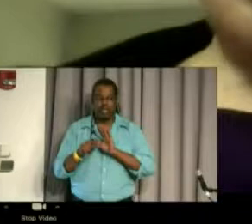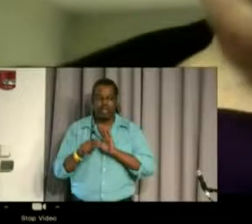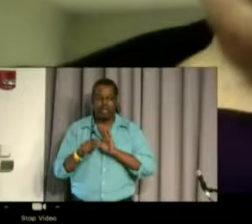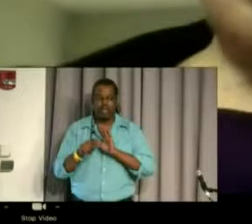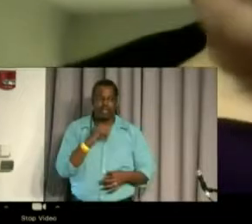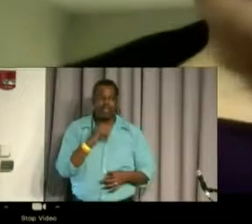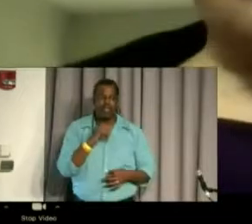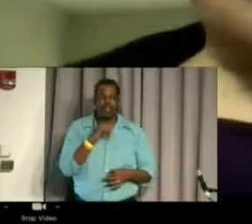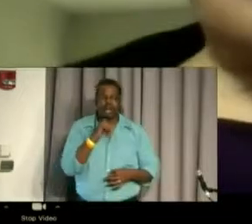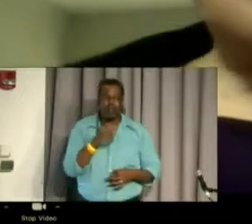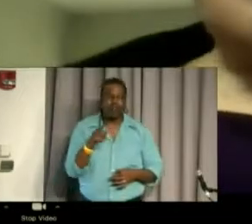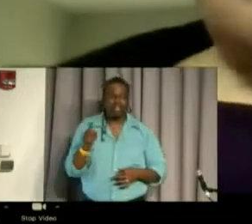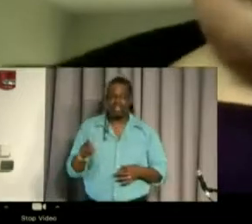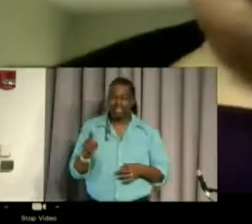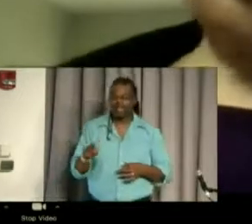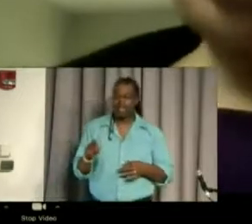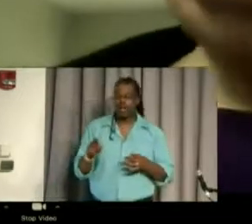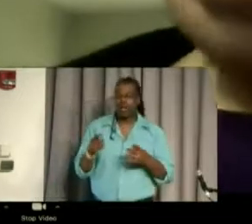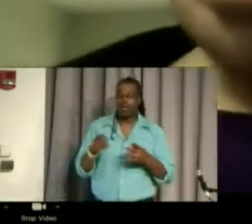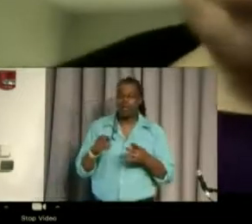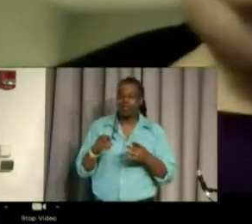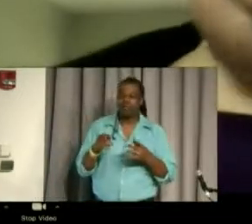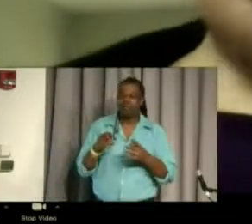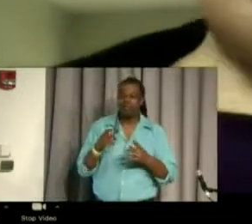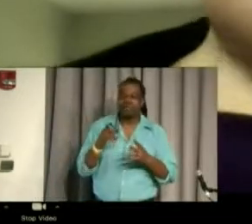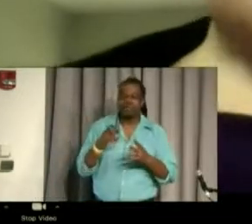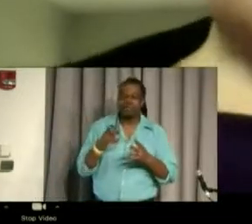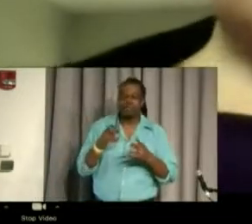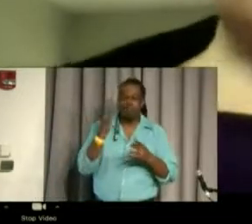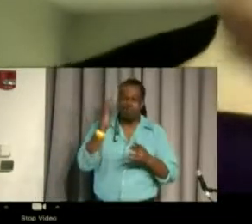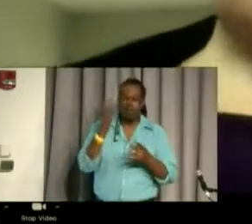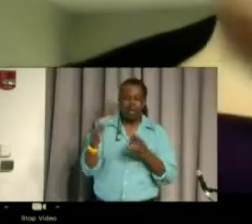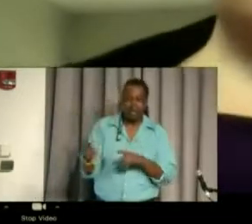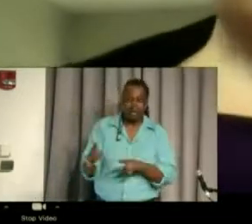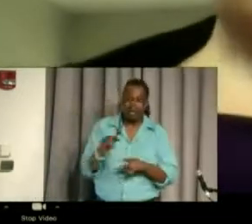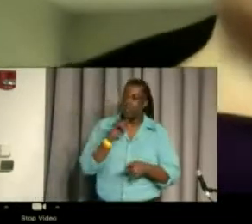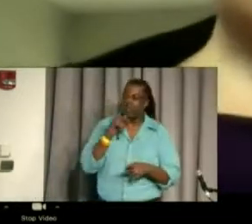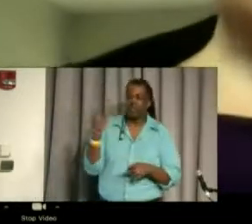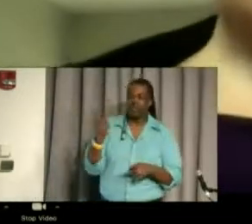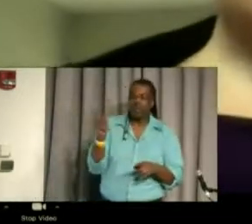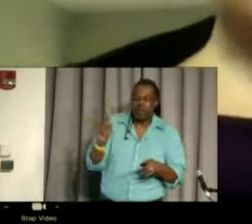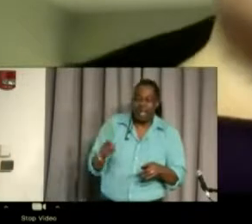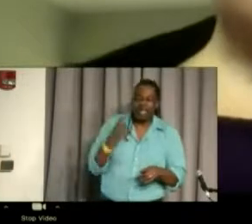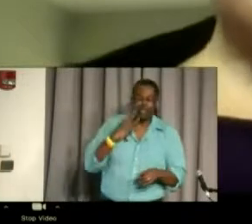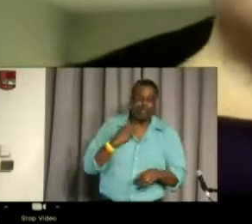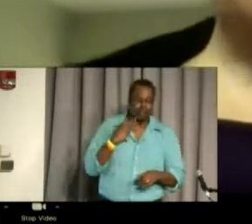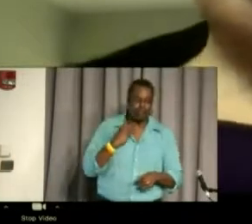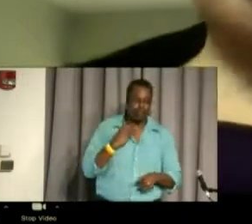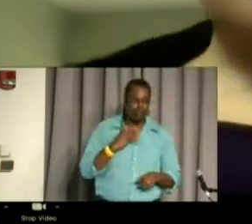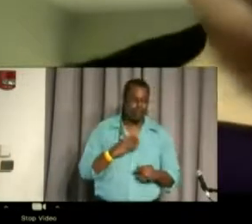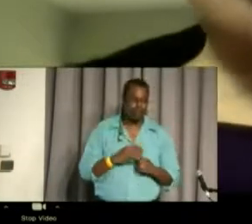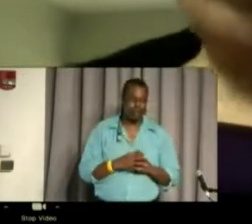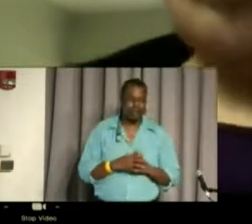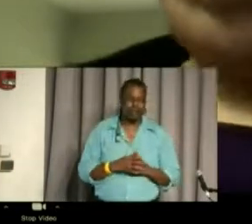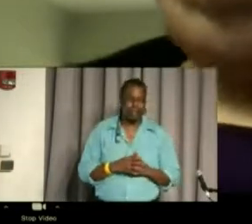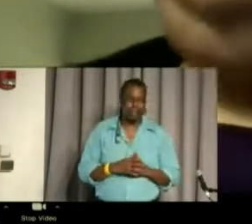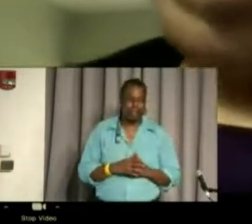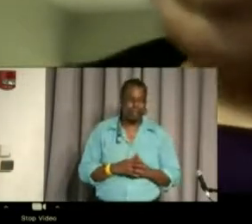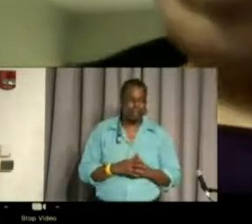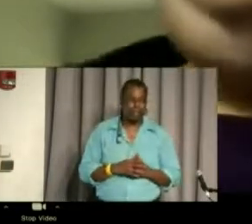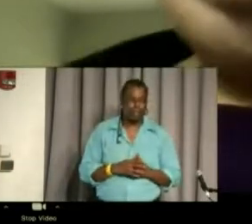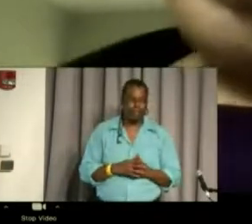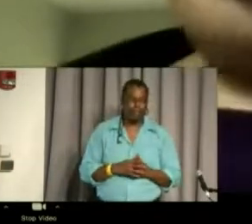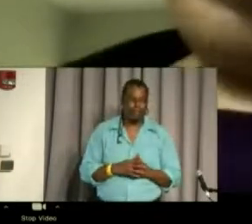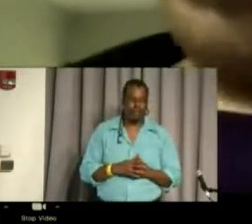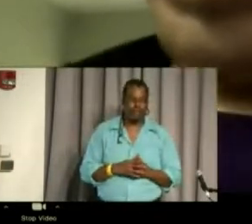it wasn't necessarily inevitable, and it's not something we have to go through, because if we do, we'll kill the planet. Sorry if I misconstrue